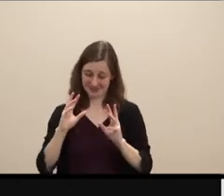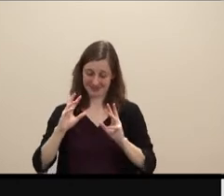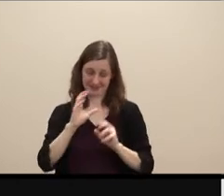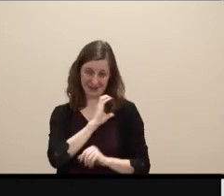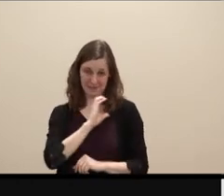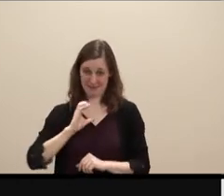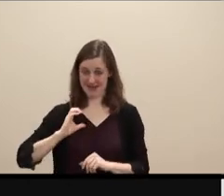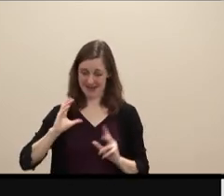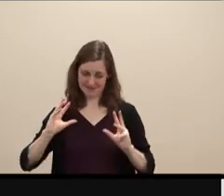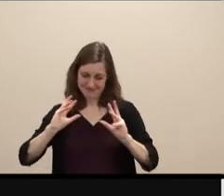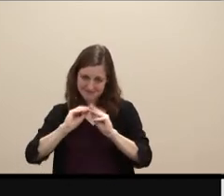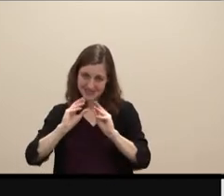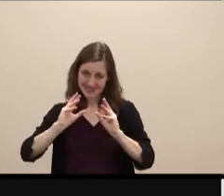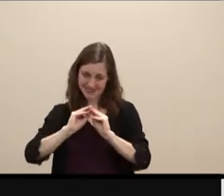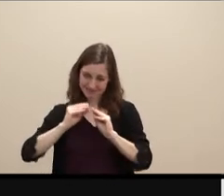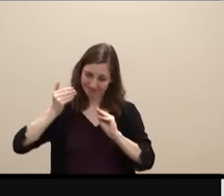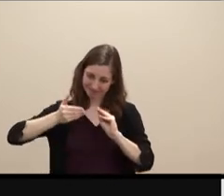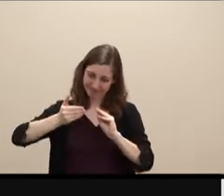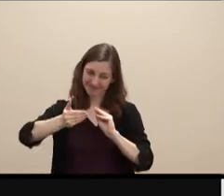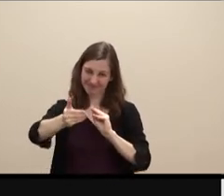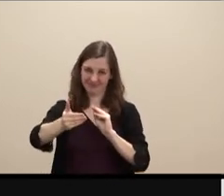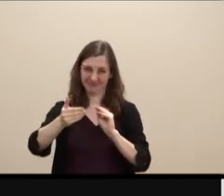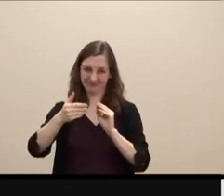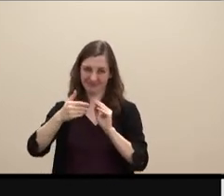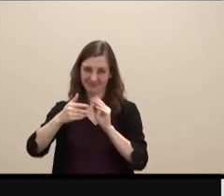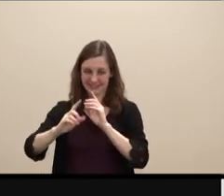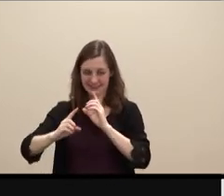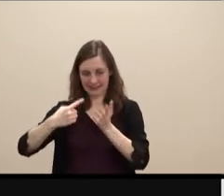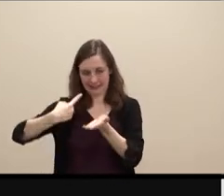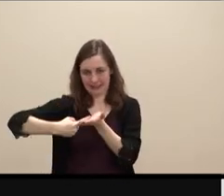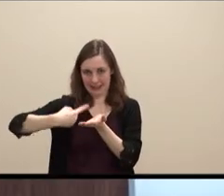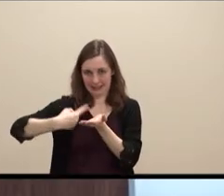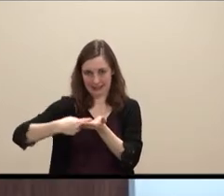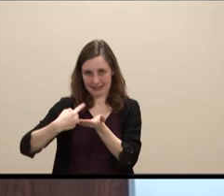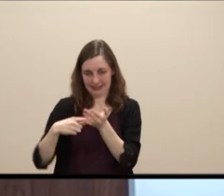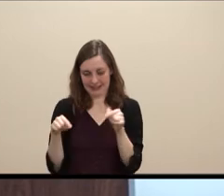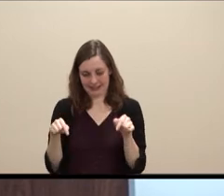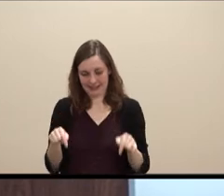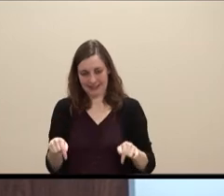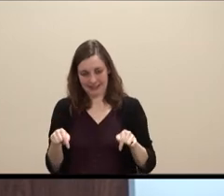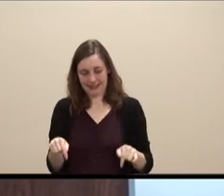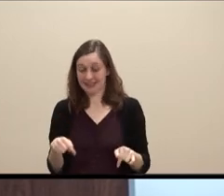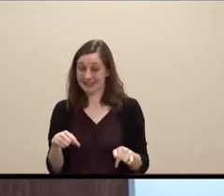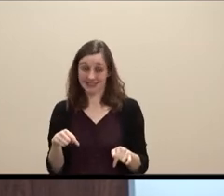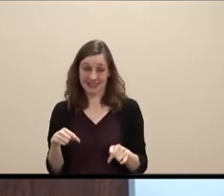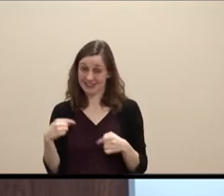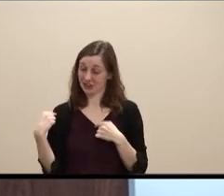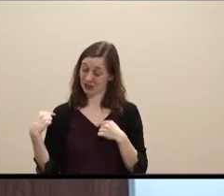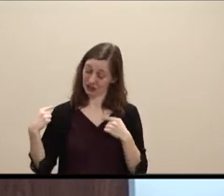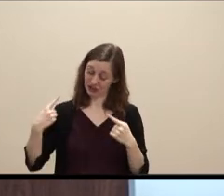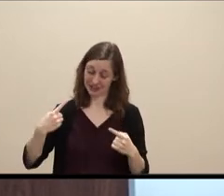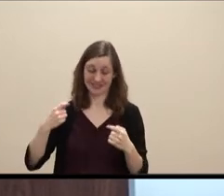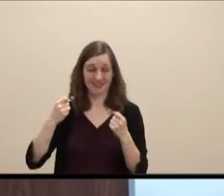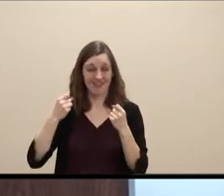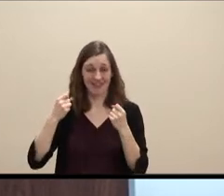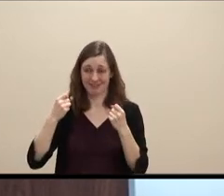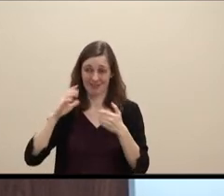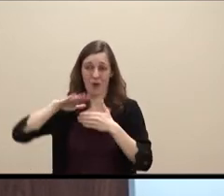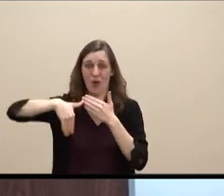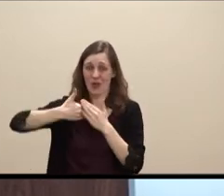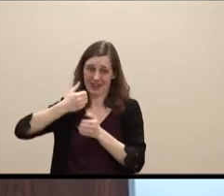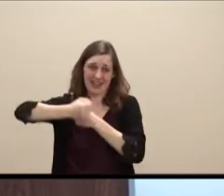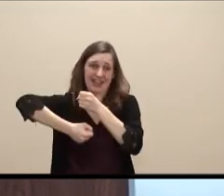regularly and really dialoguing about this work. It literally took us all year because there's so much to